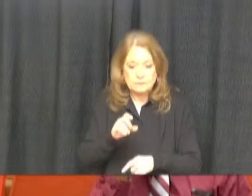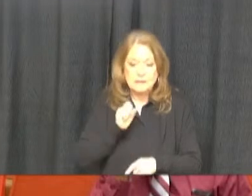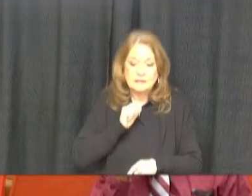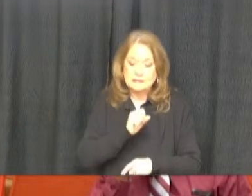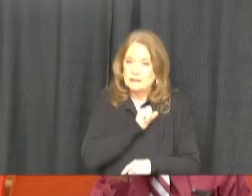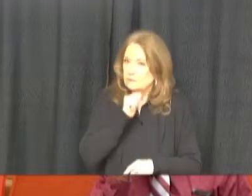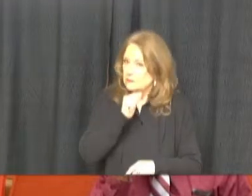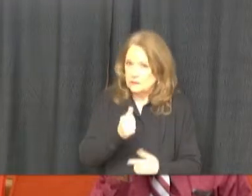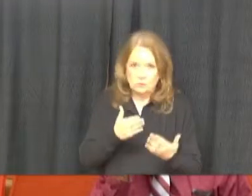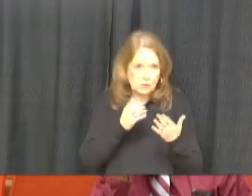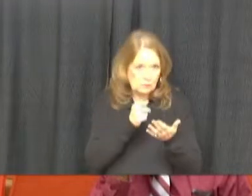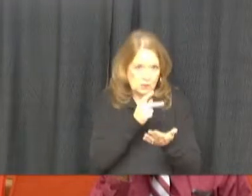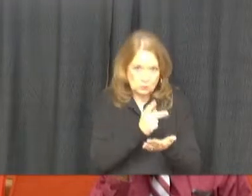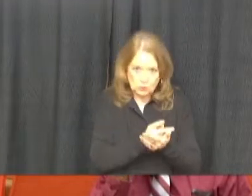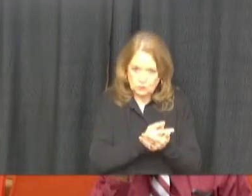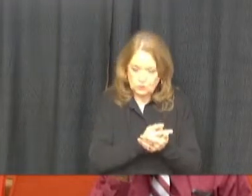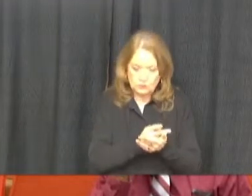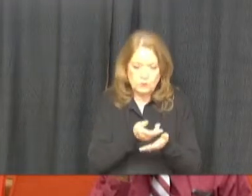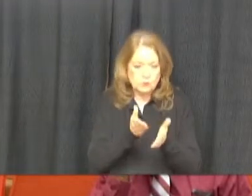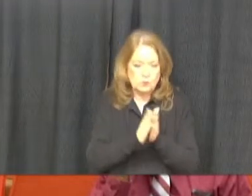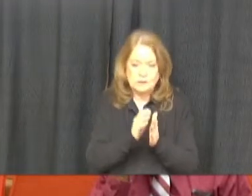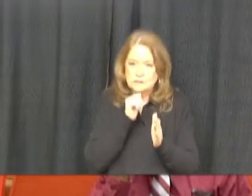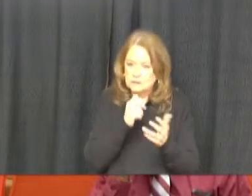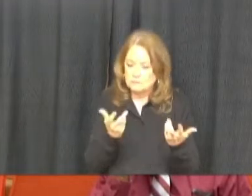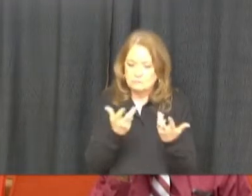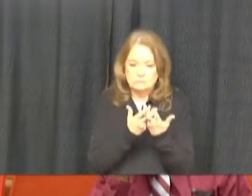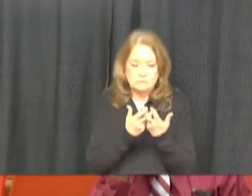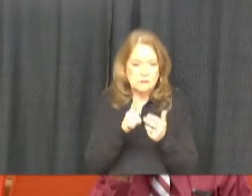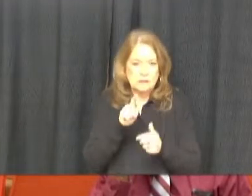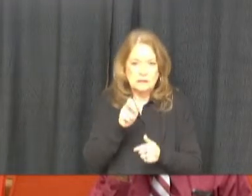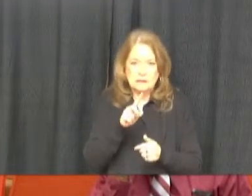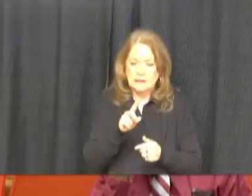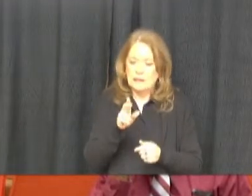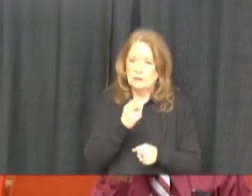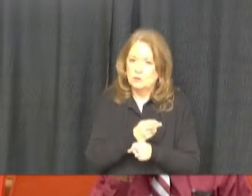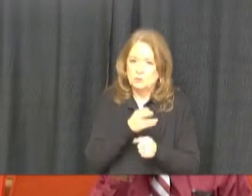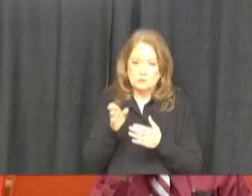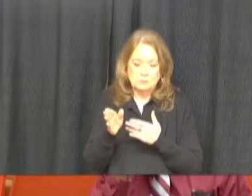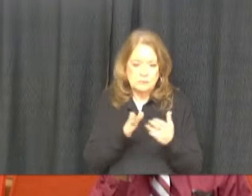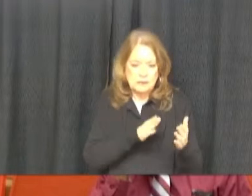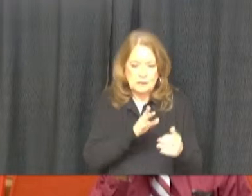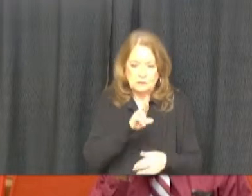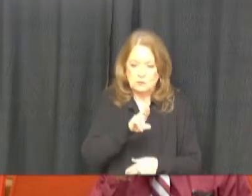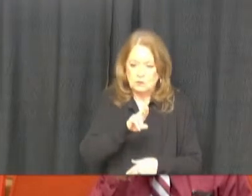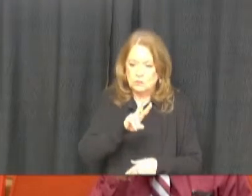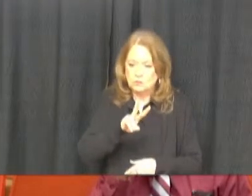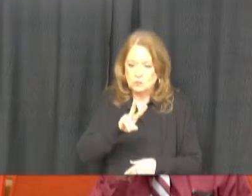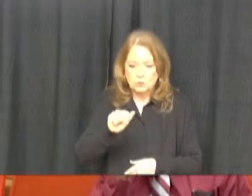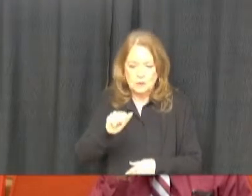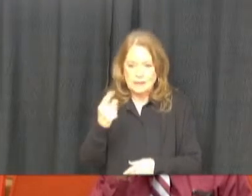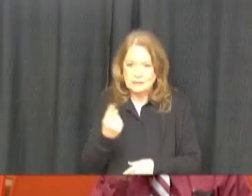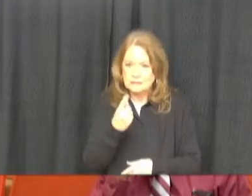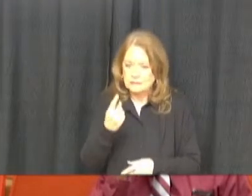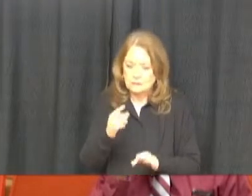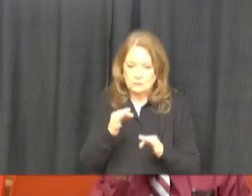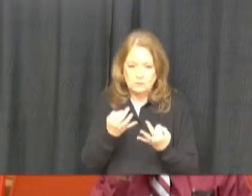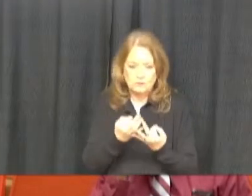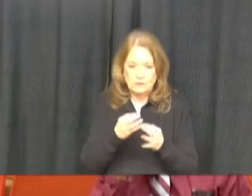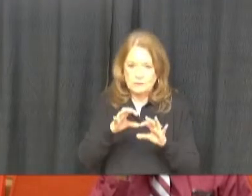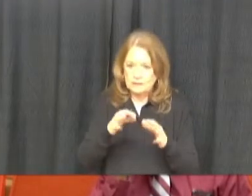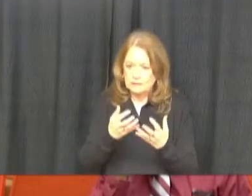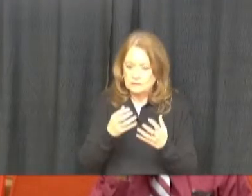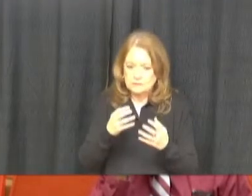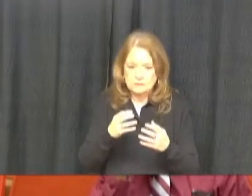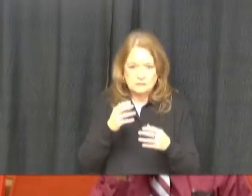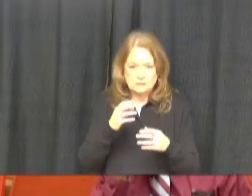recommends disapproval. The proposed request is inconsistent with the land use plan. The proposed R2A single-family classification appears to